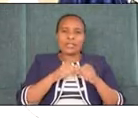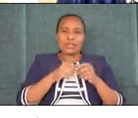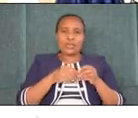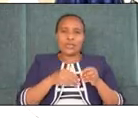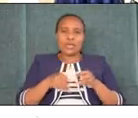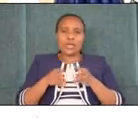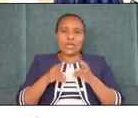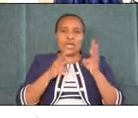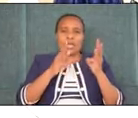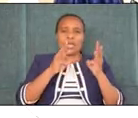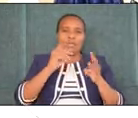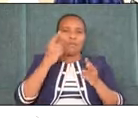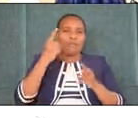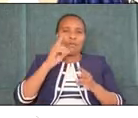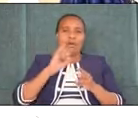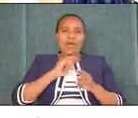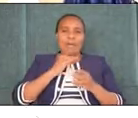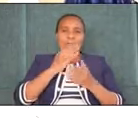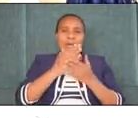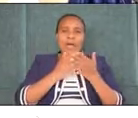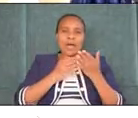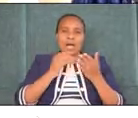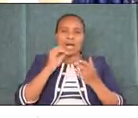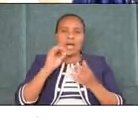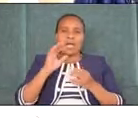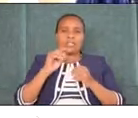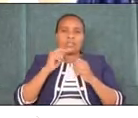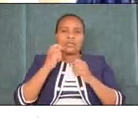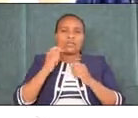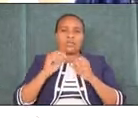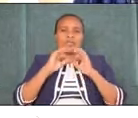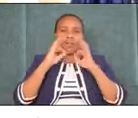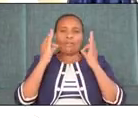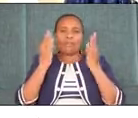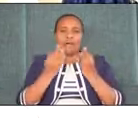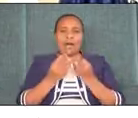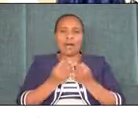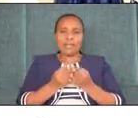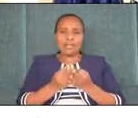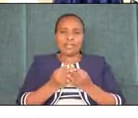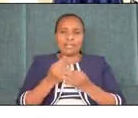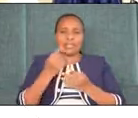Travels His sword, for I'm part of